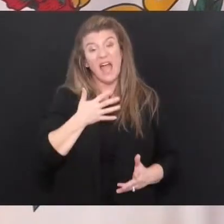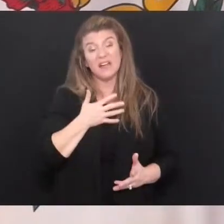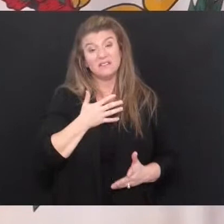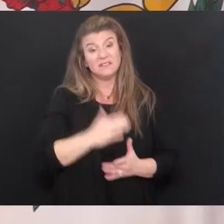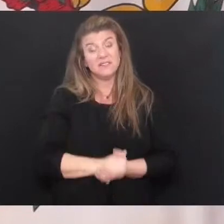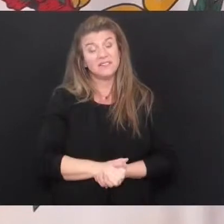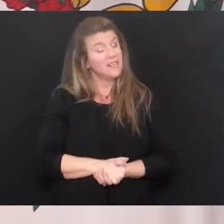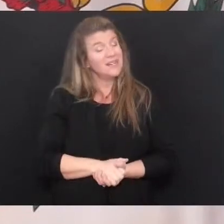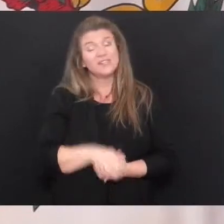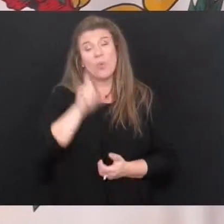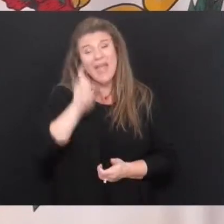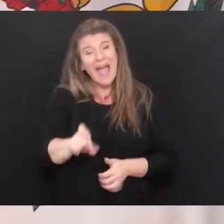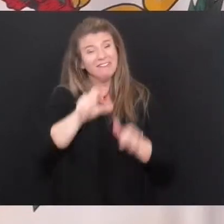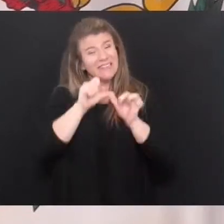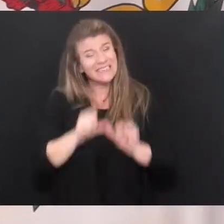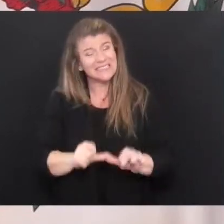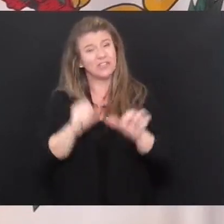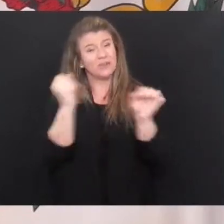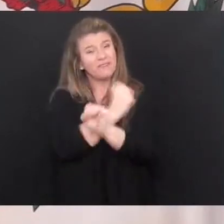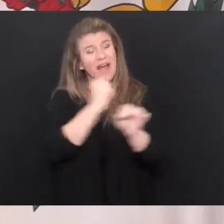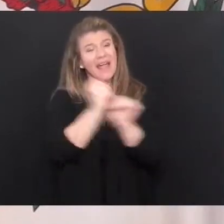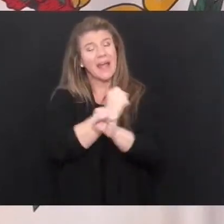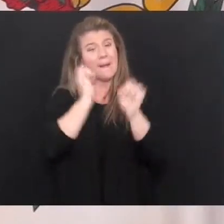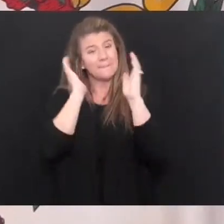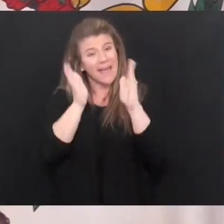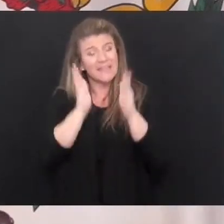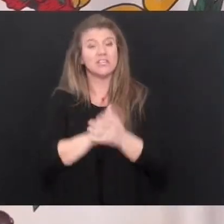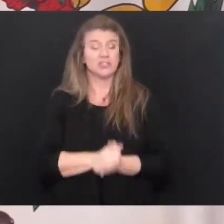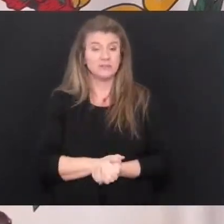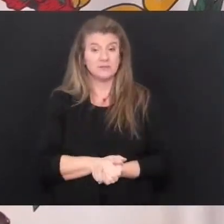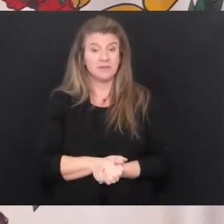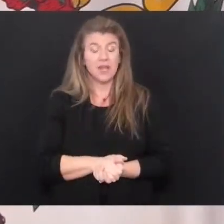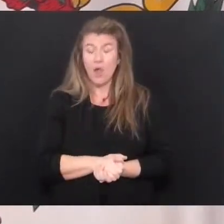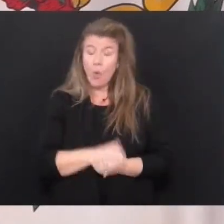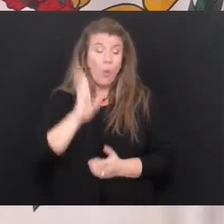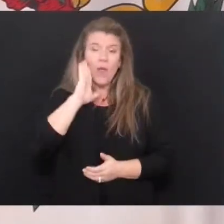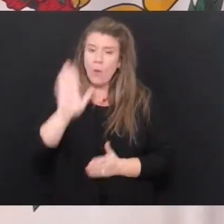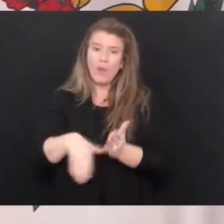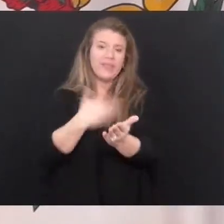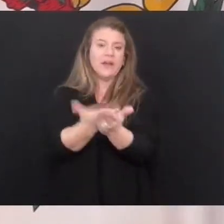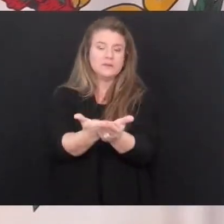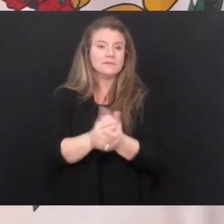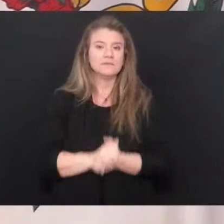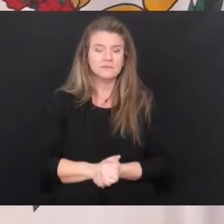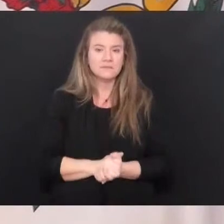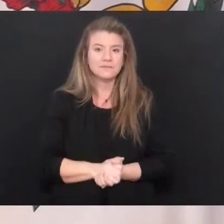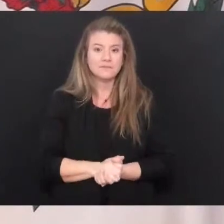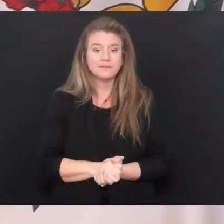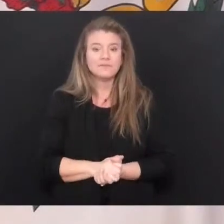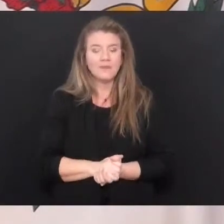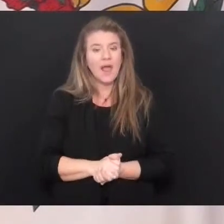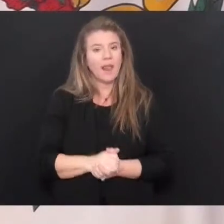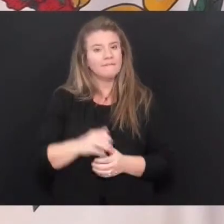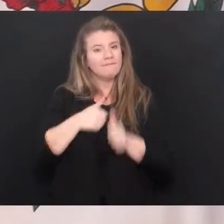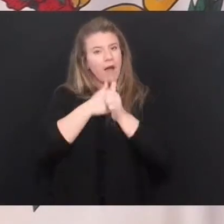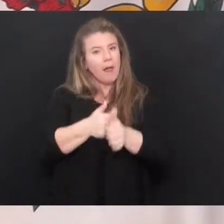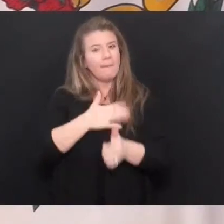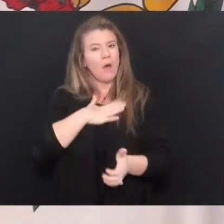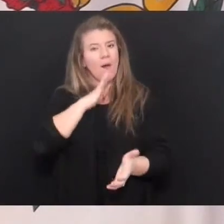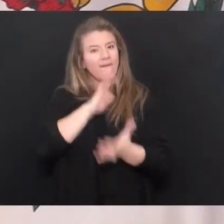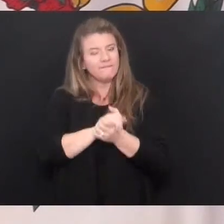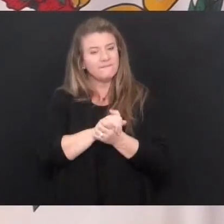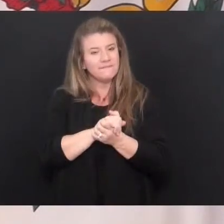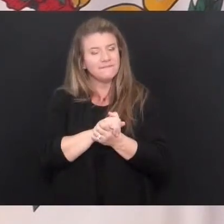so we absolutely need to keep our guard up, West Virginia. We can get there. Listen to Kathy.